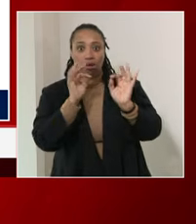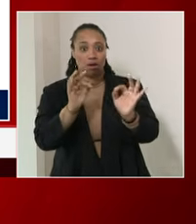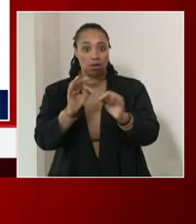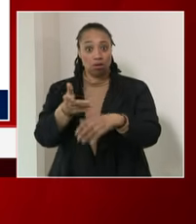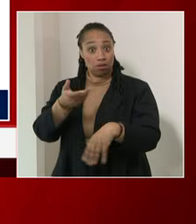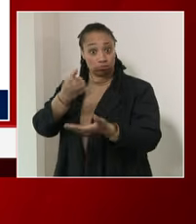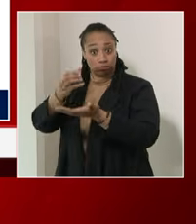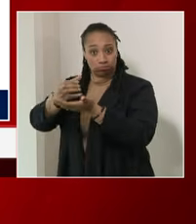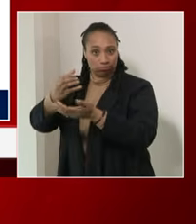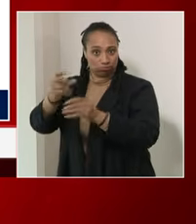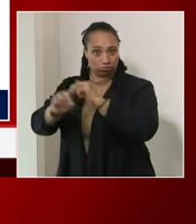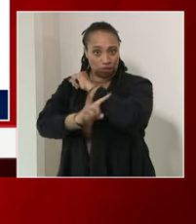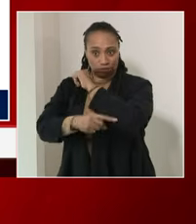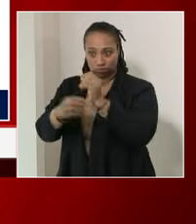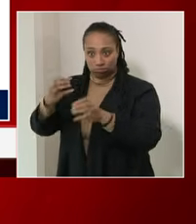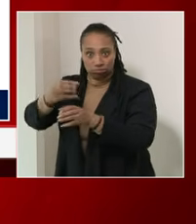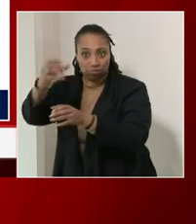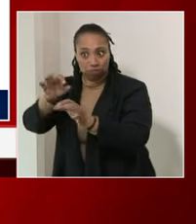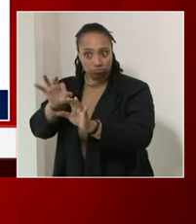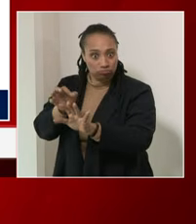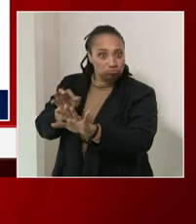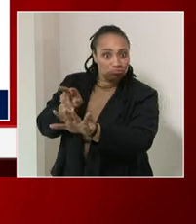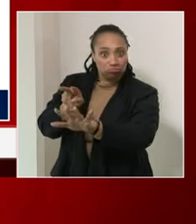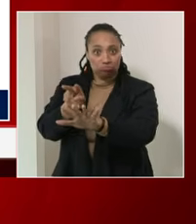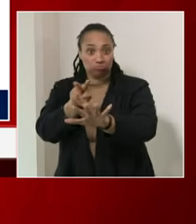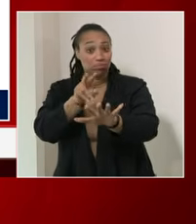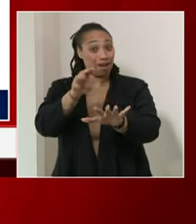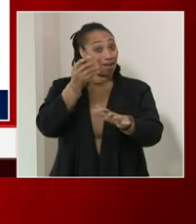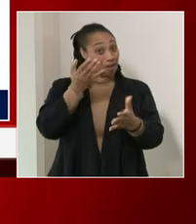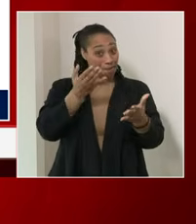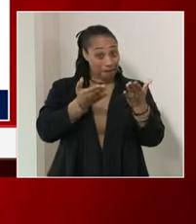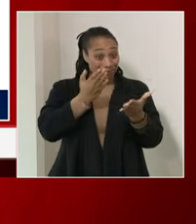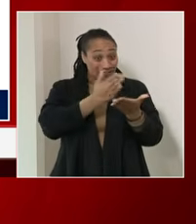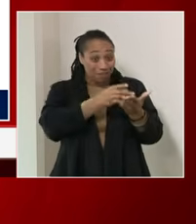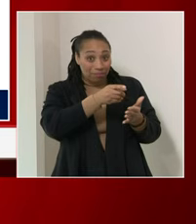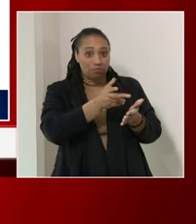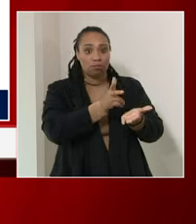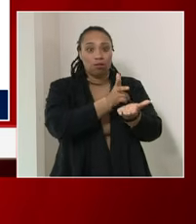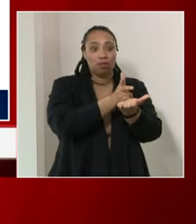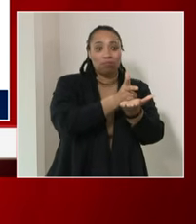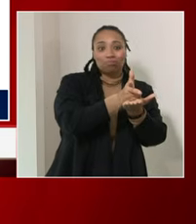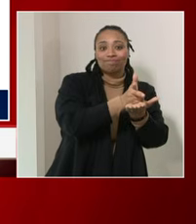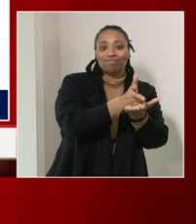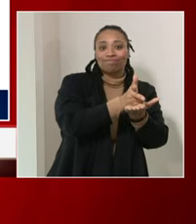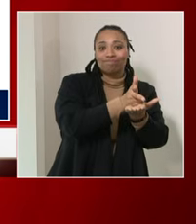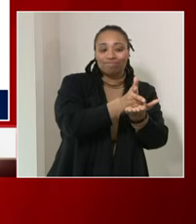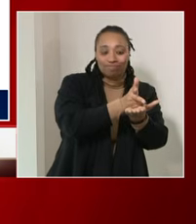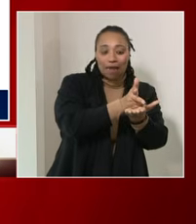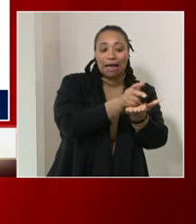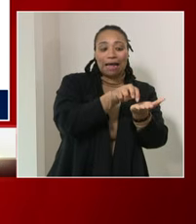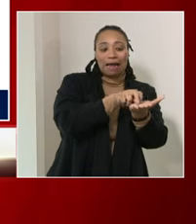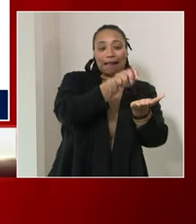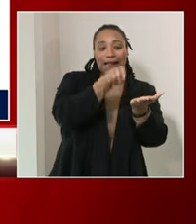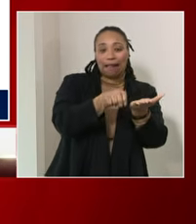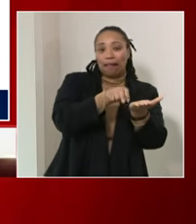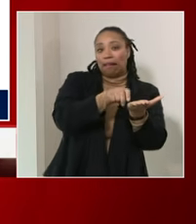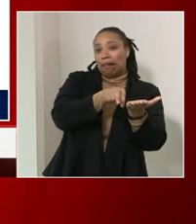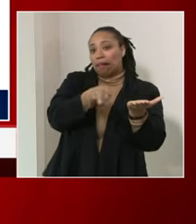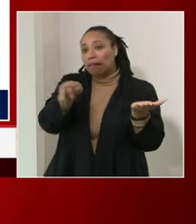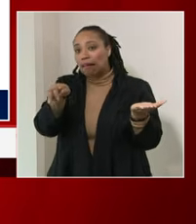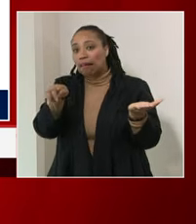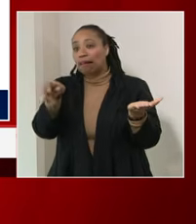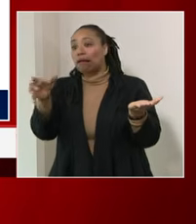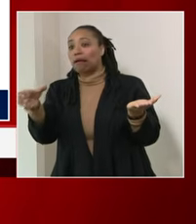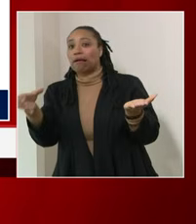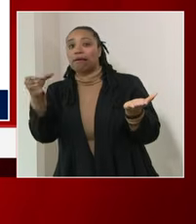will be a manual process, but we are able to get into all of the Monday routes. And the operation has been so